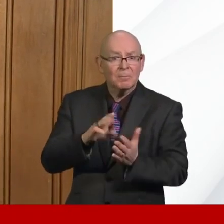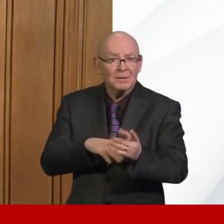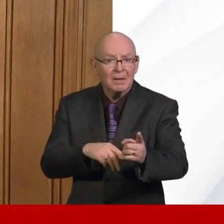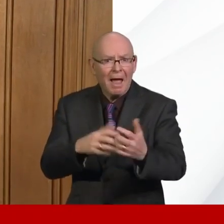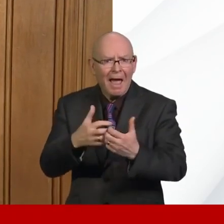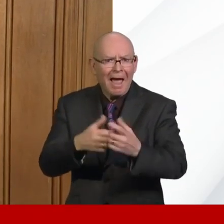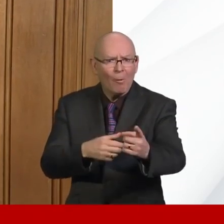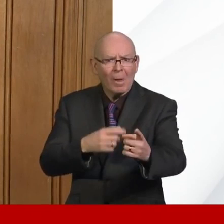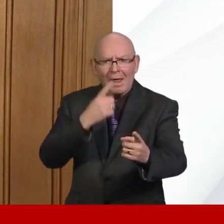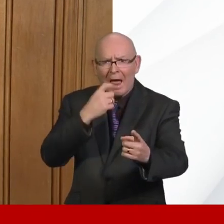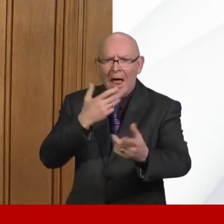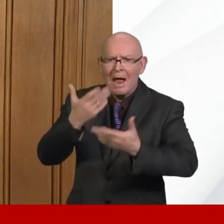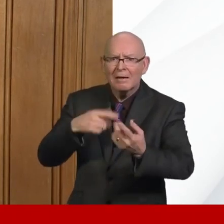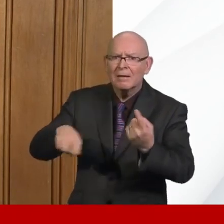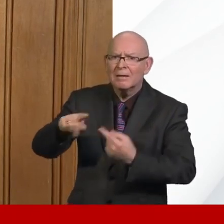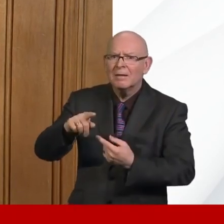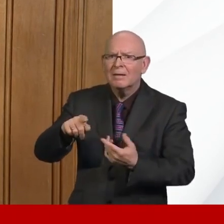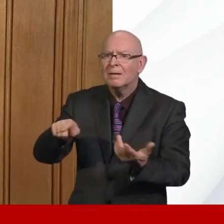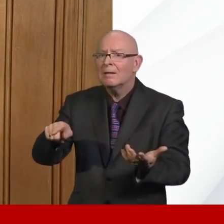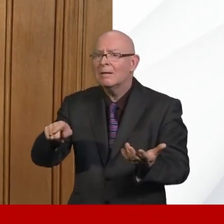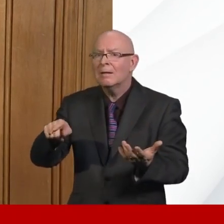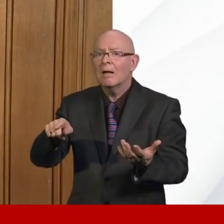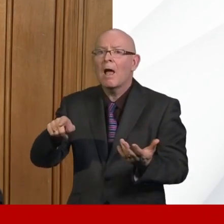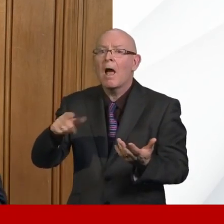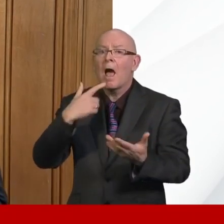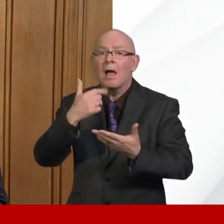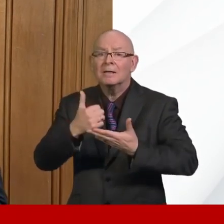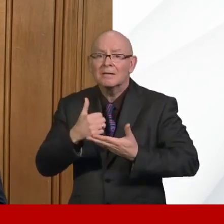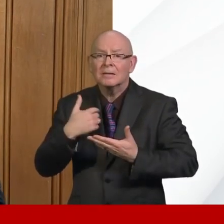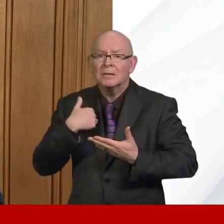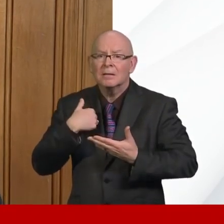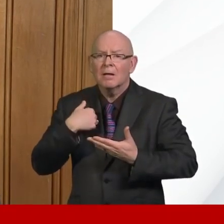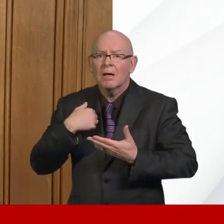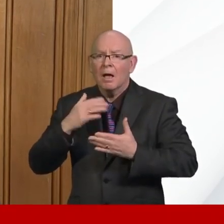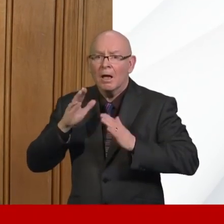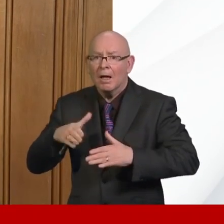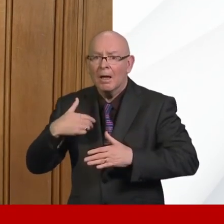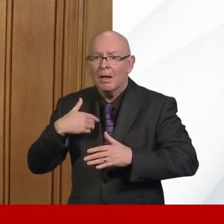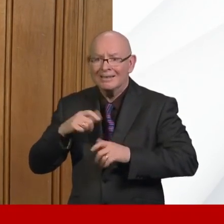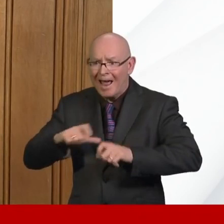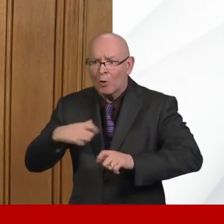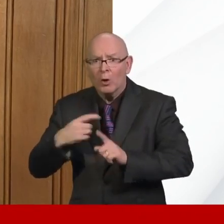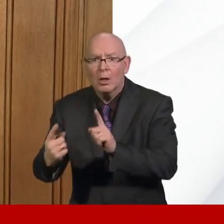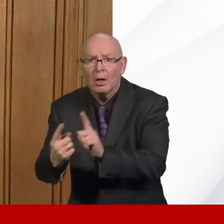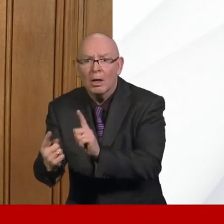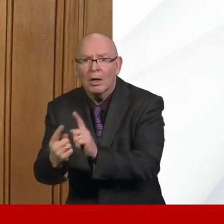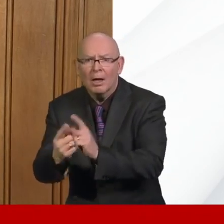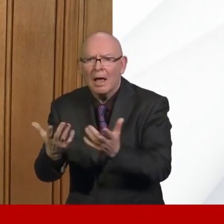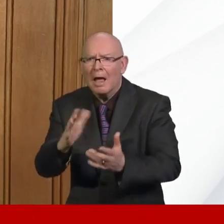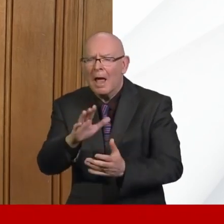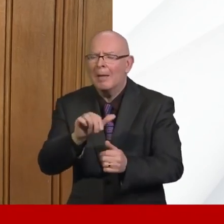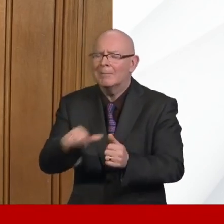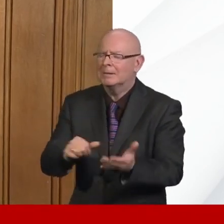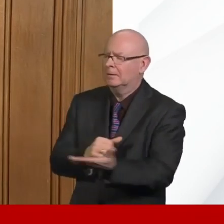really focus on this, because the moment we say, well, it's not for me, it's for somebody else, and the compliance of this goes down, the